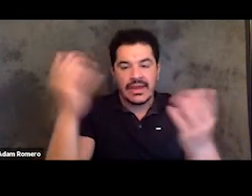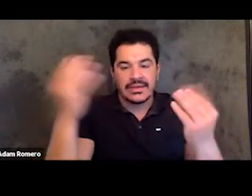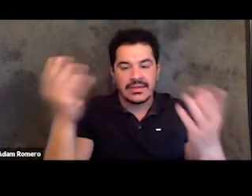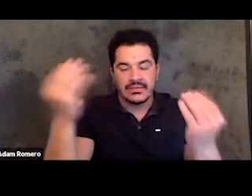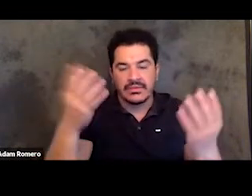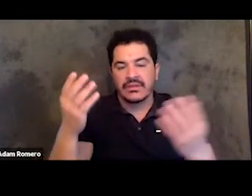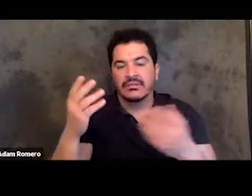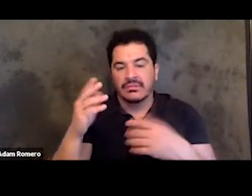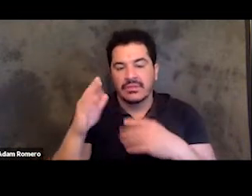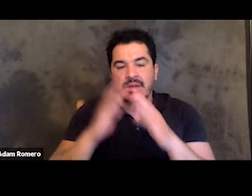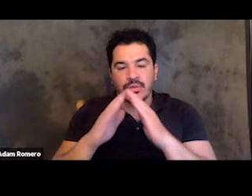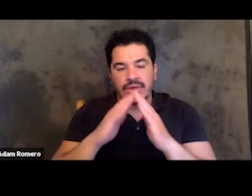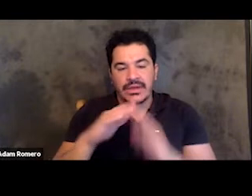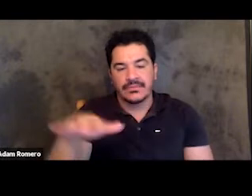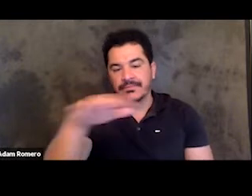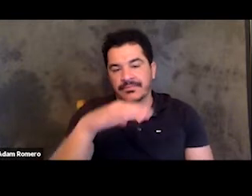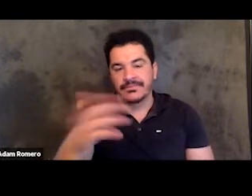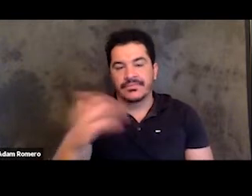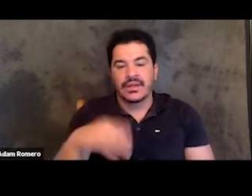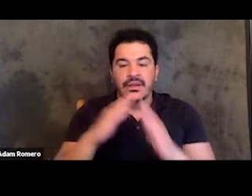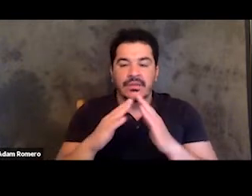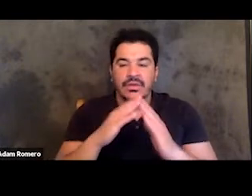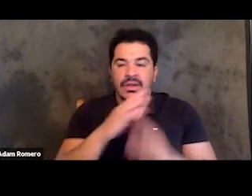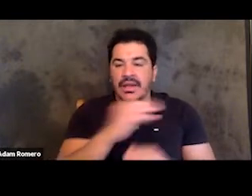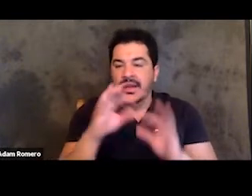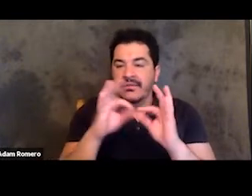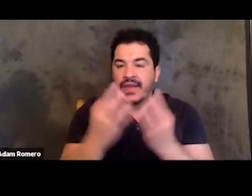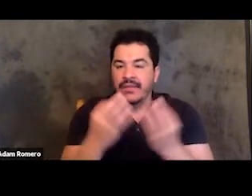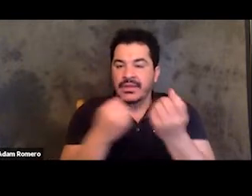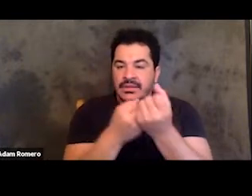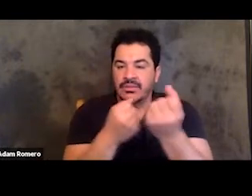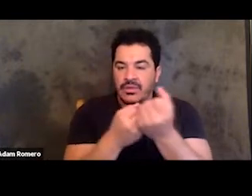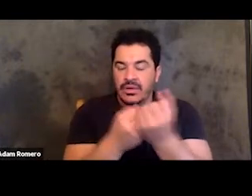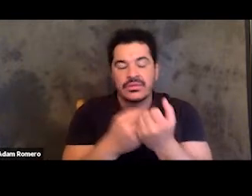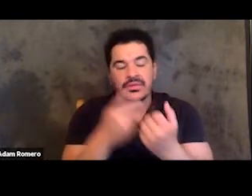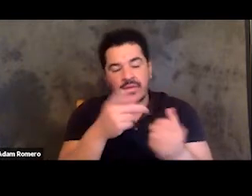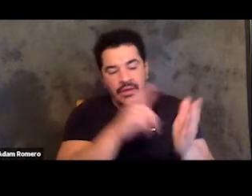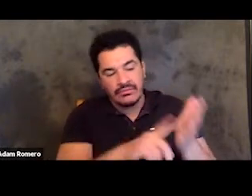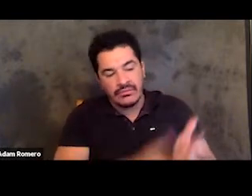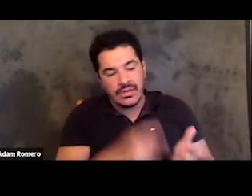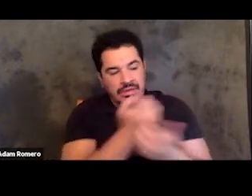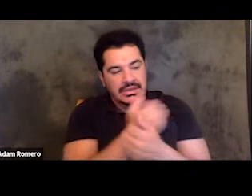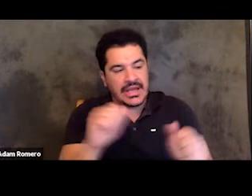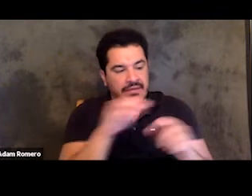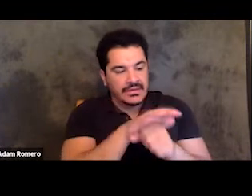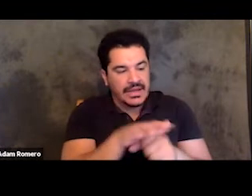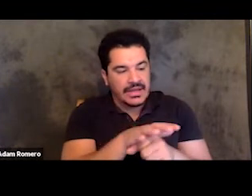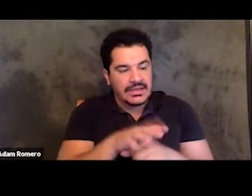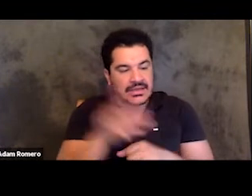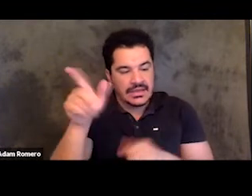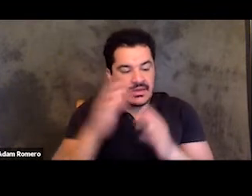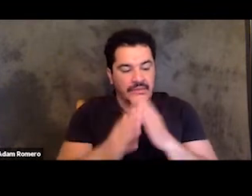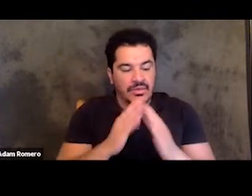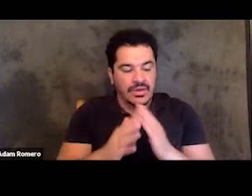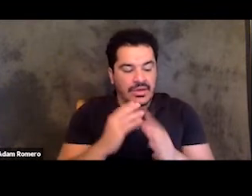level. Community and family support. So they looked at, safe spaces in the community, providing service providers